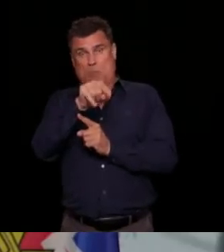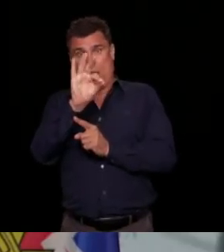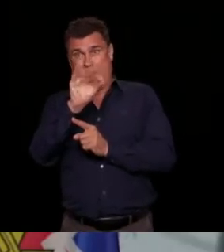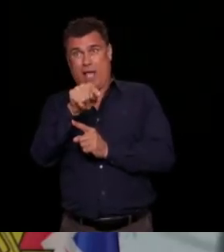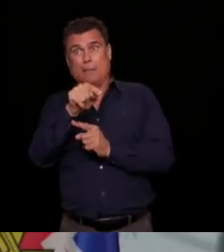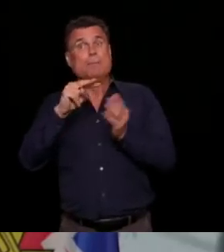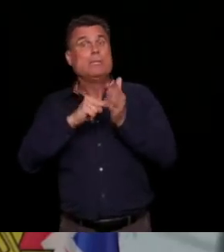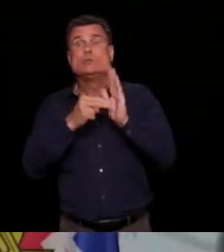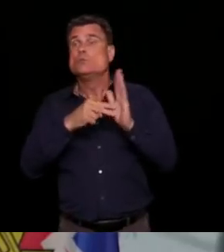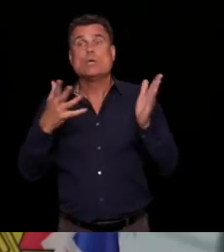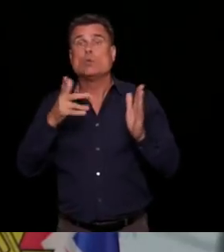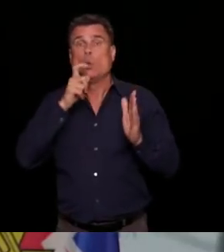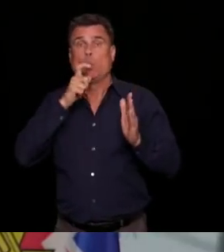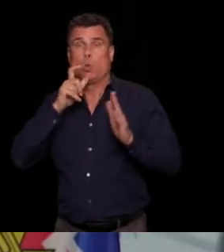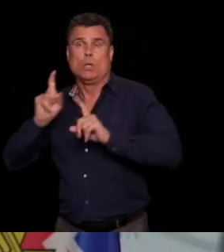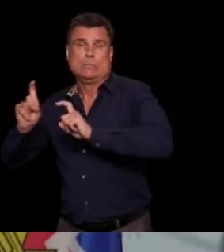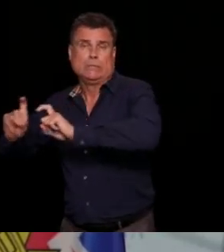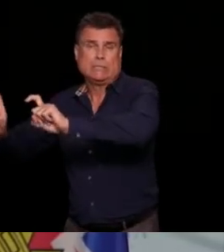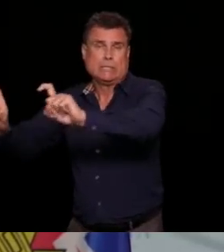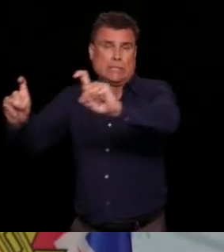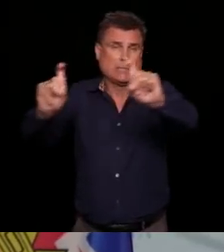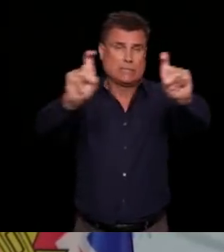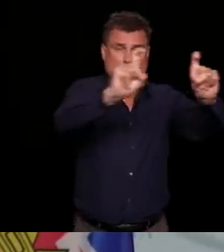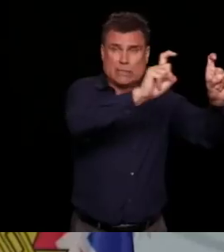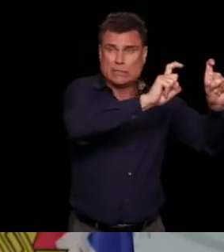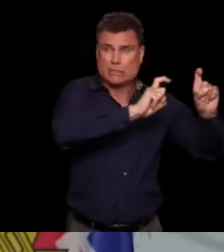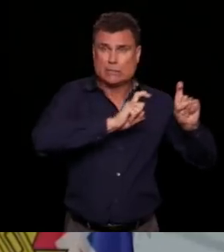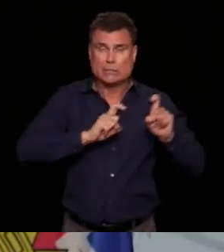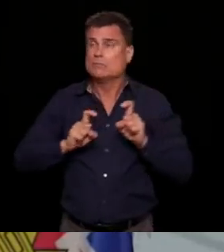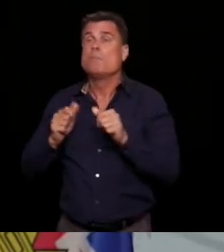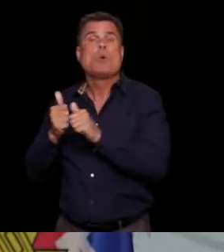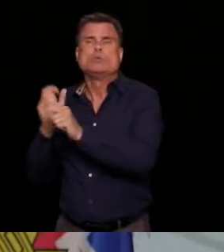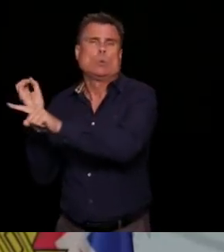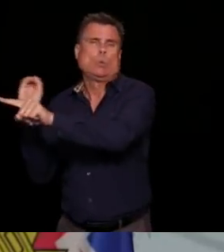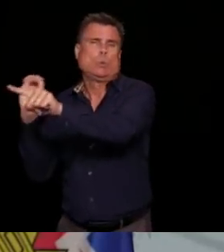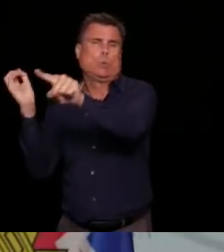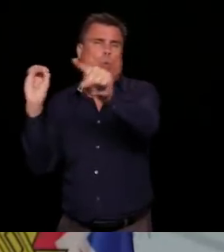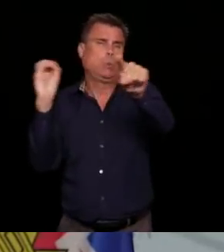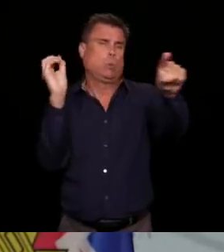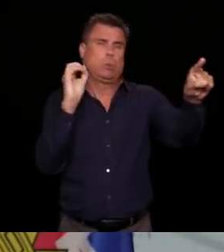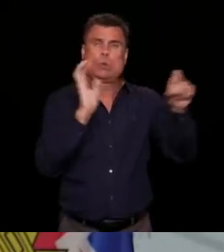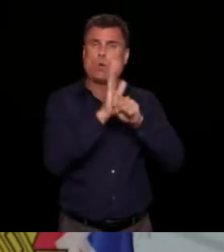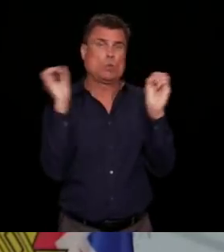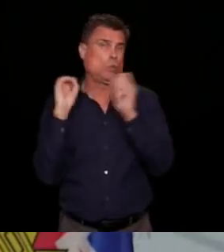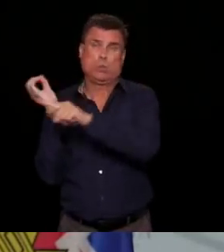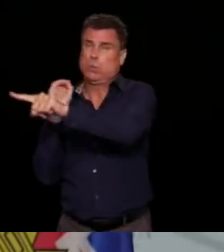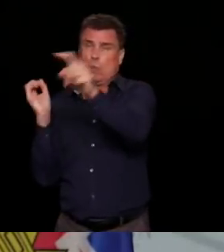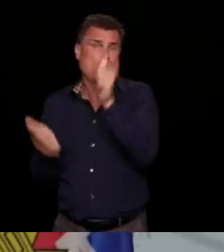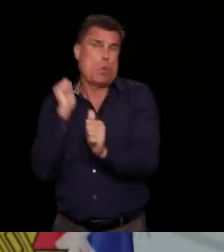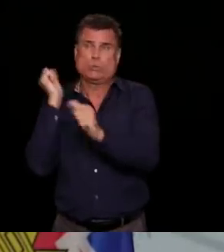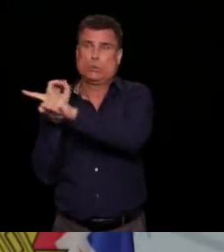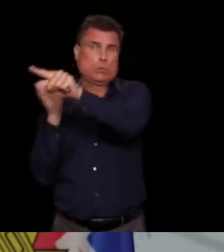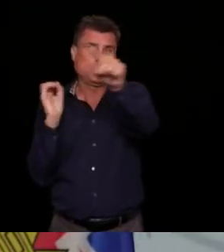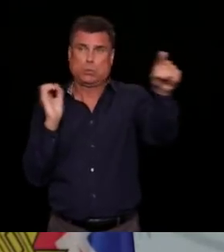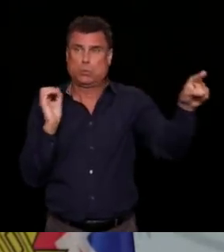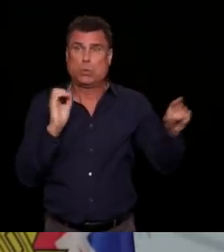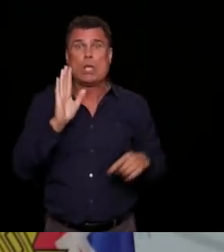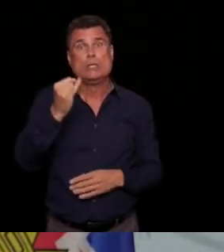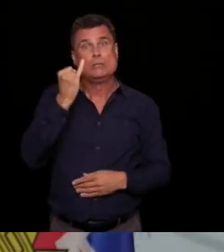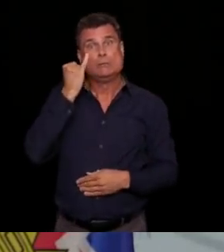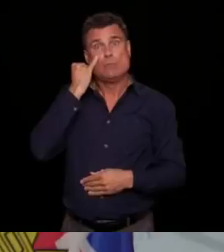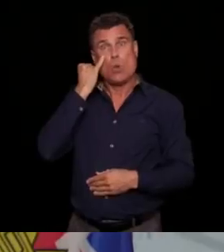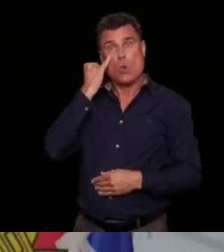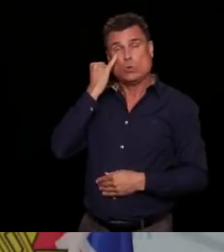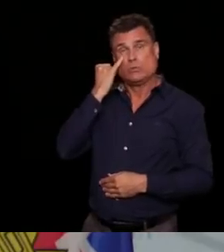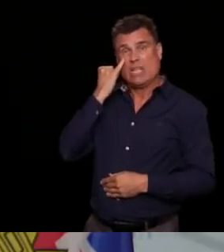are testing negative for COVID-19. A very high rate of positivity could mean one of two things: you're testing the right